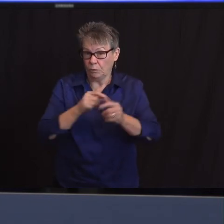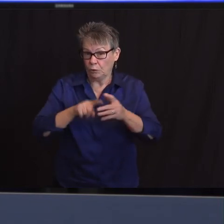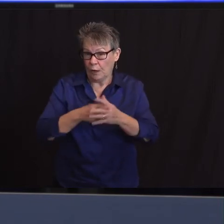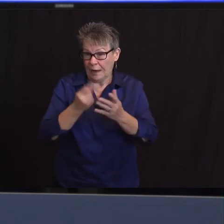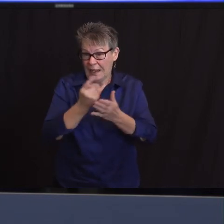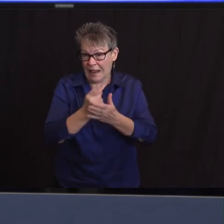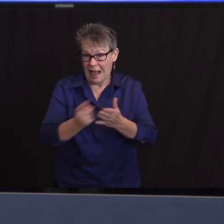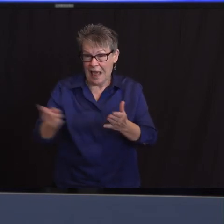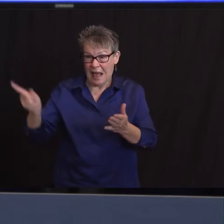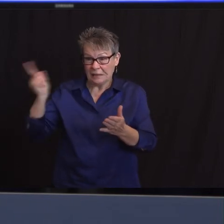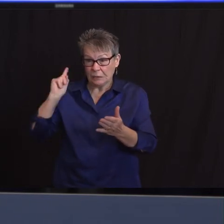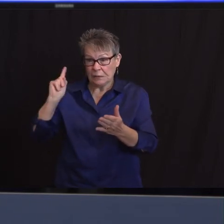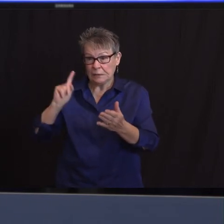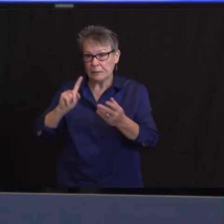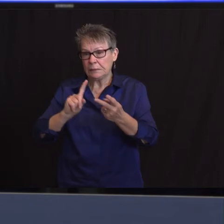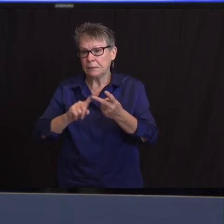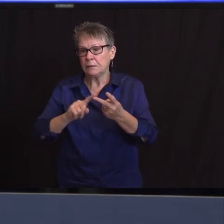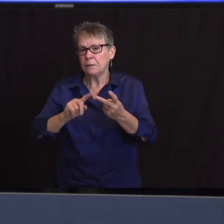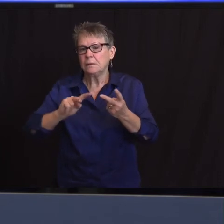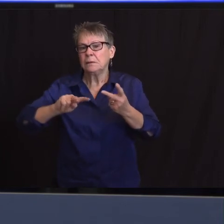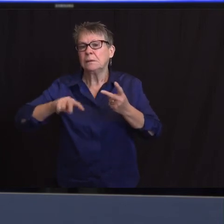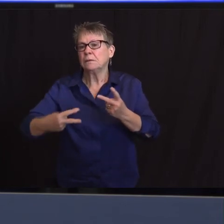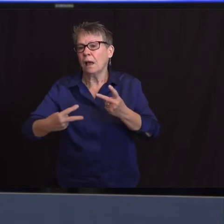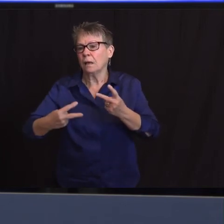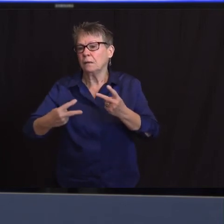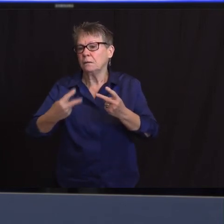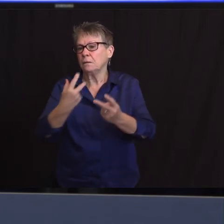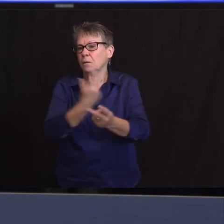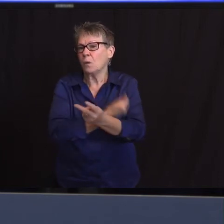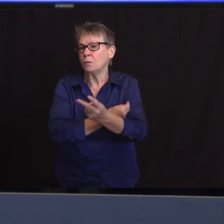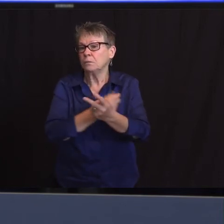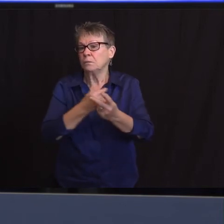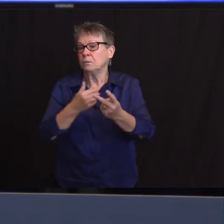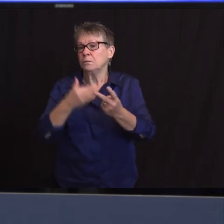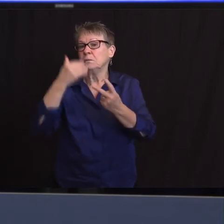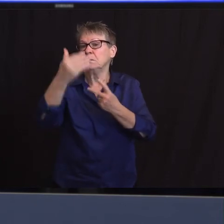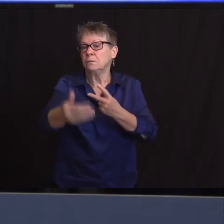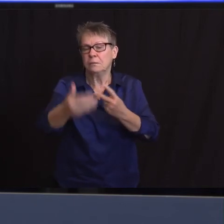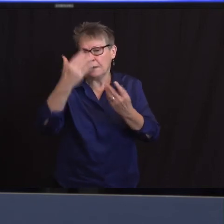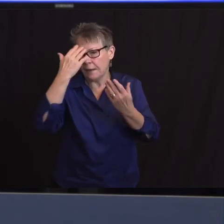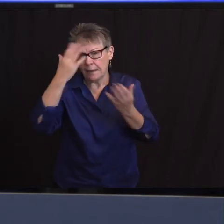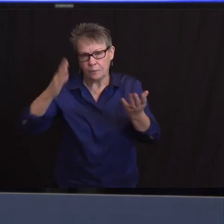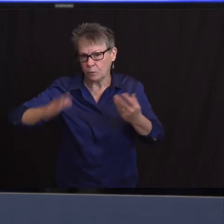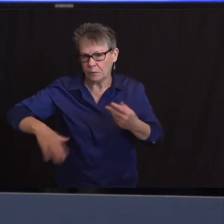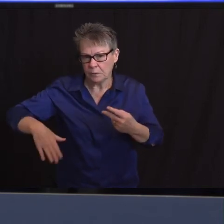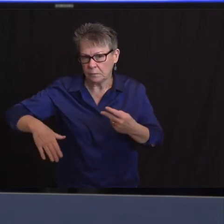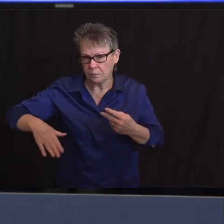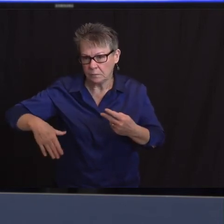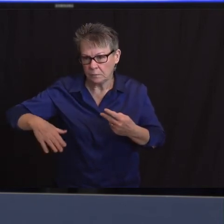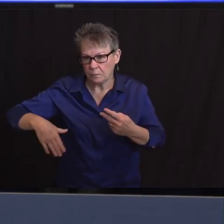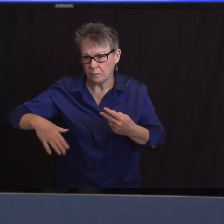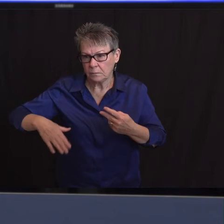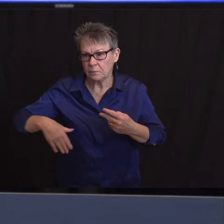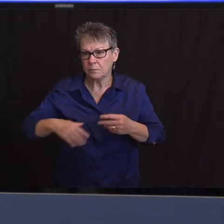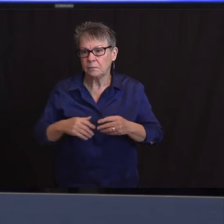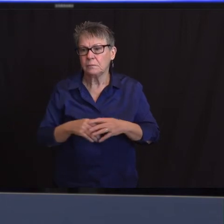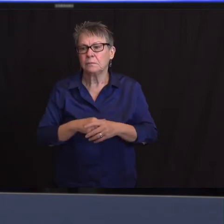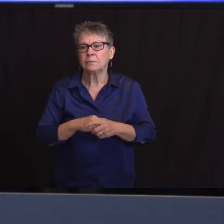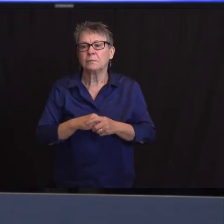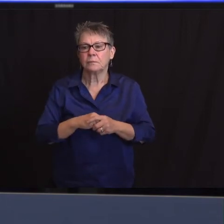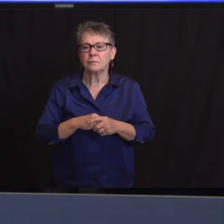dose appointments. We can come I'll have back to on get back that. to you. It was to have been on Sunday, and then the storm pushed it to Wednesday. Yeah.